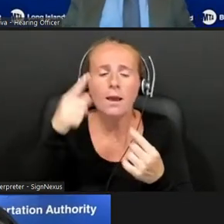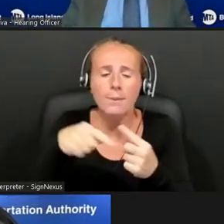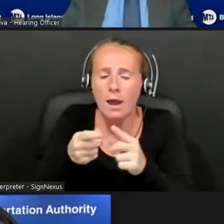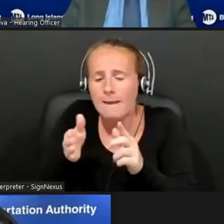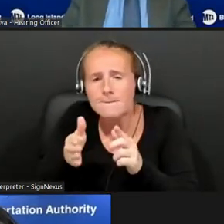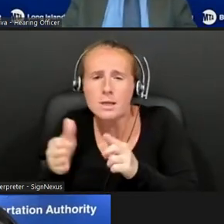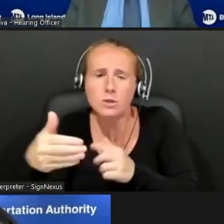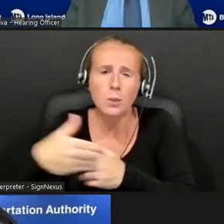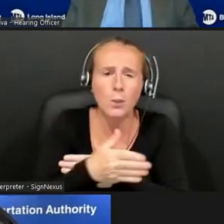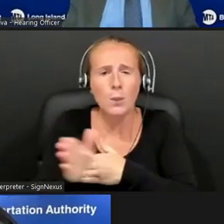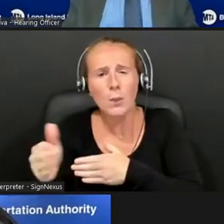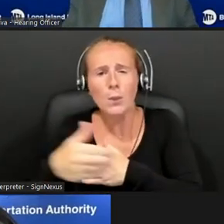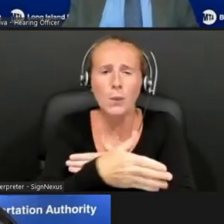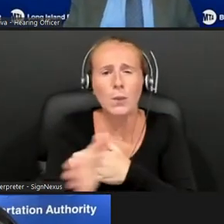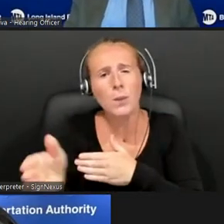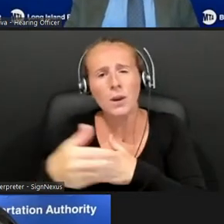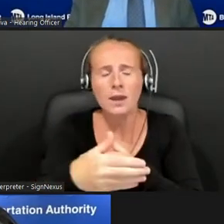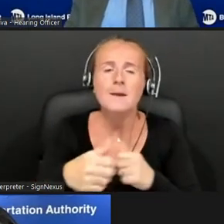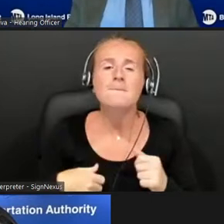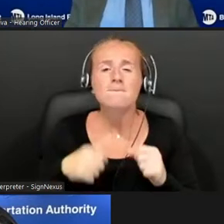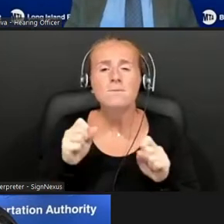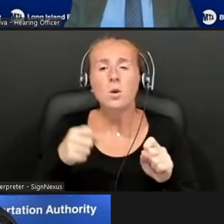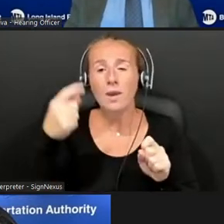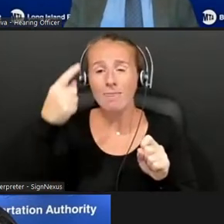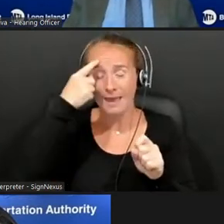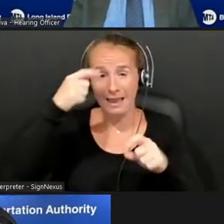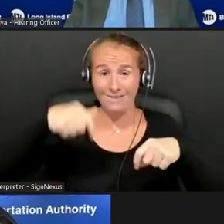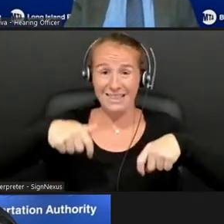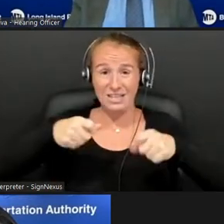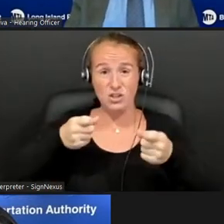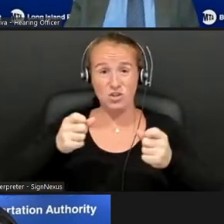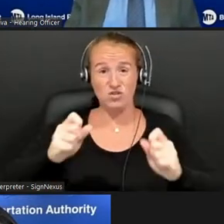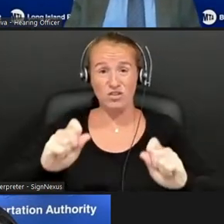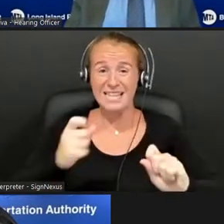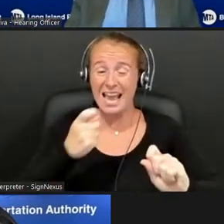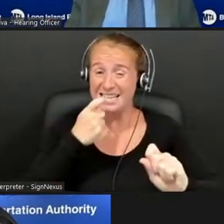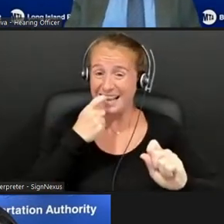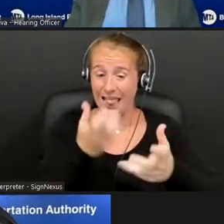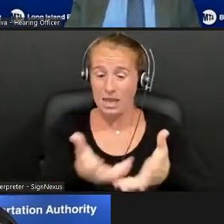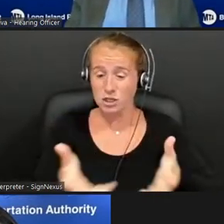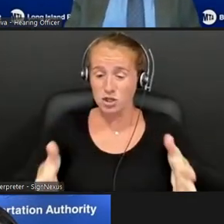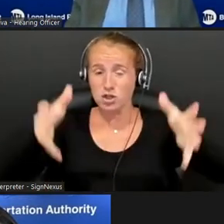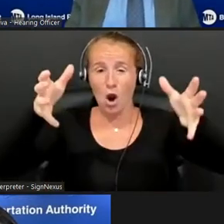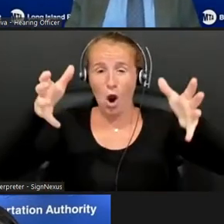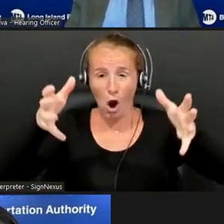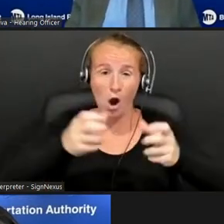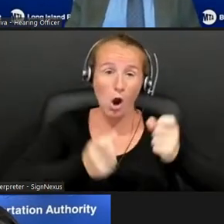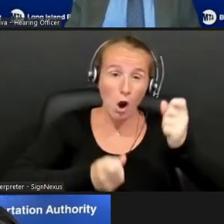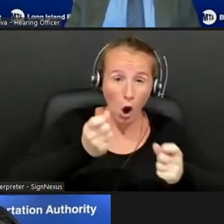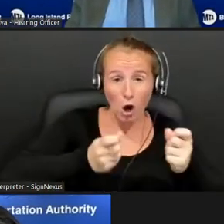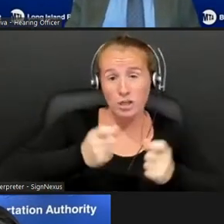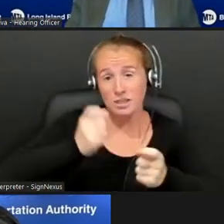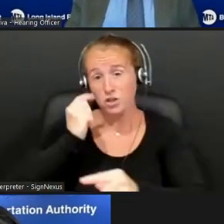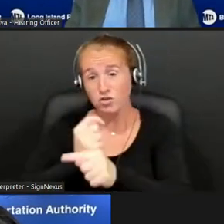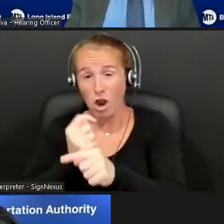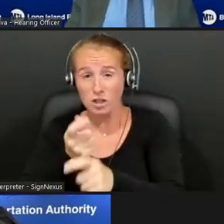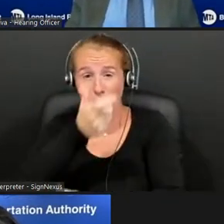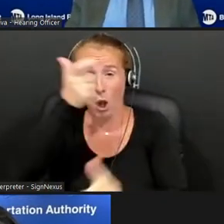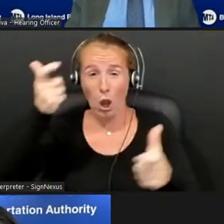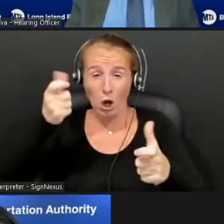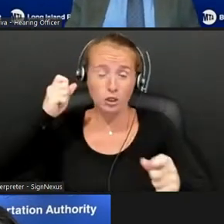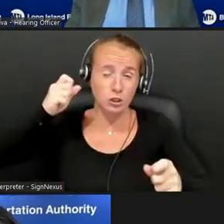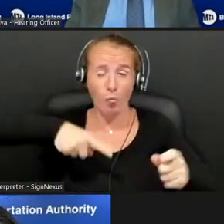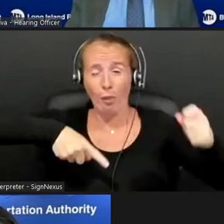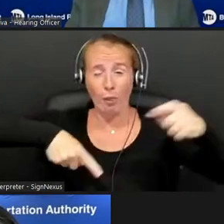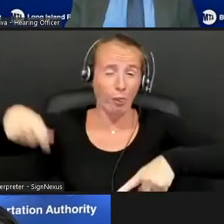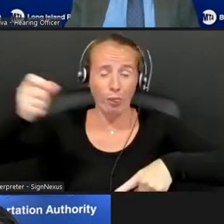metaphor think of our city streets as a glass jar cars and trucks are large Stones you're putting in whereas motorcycles or